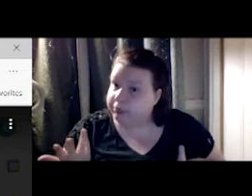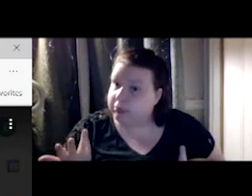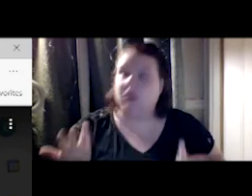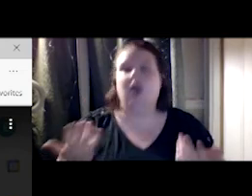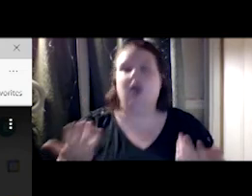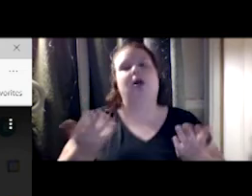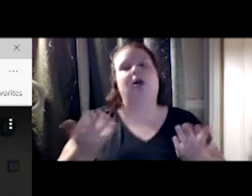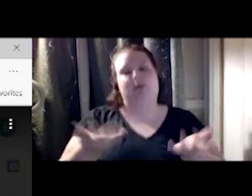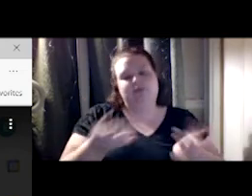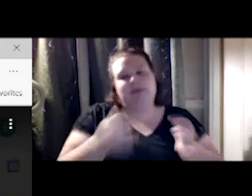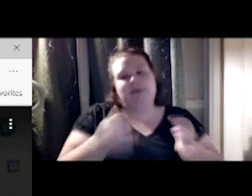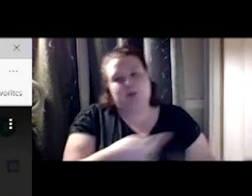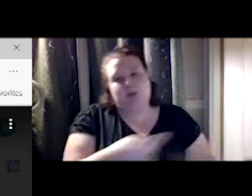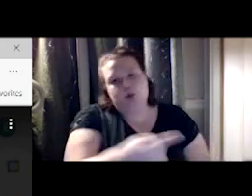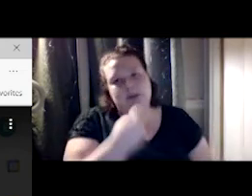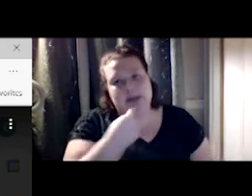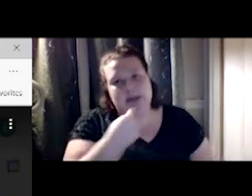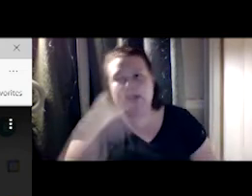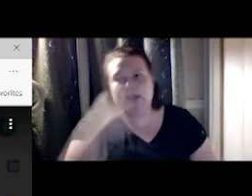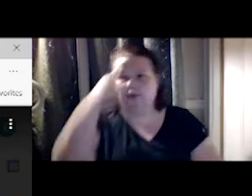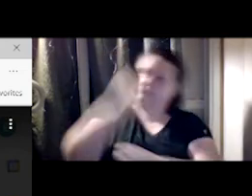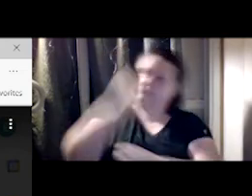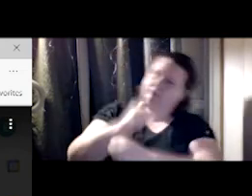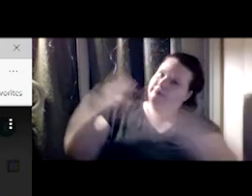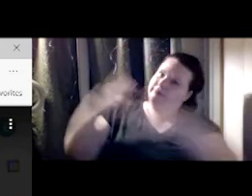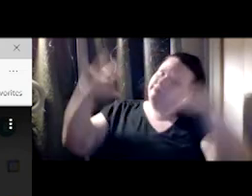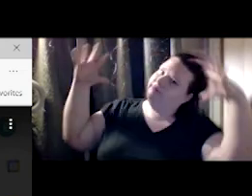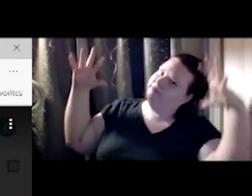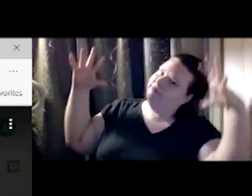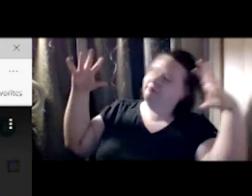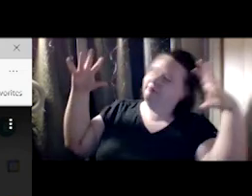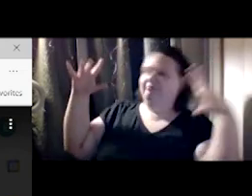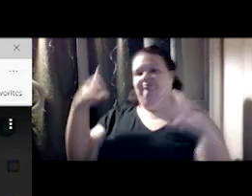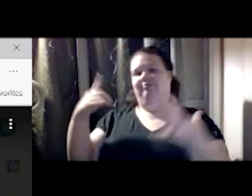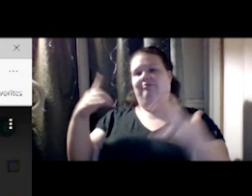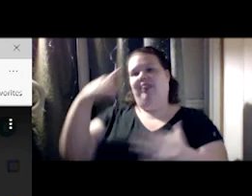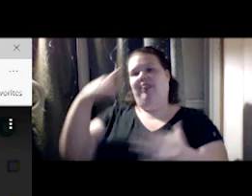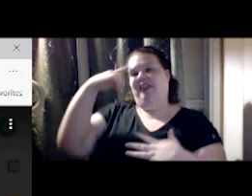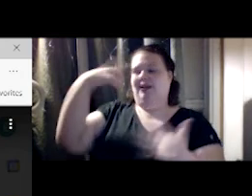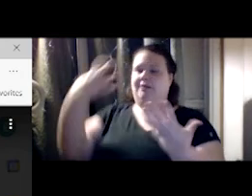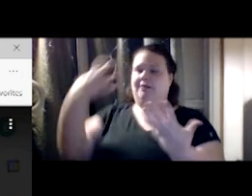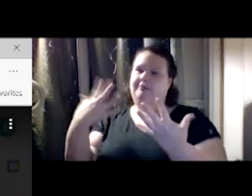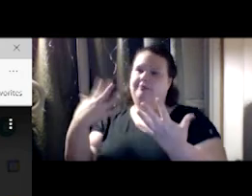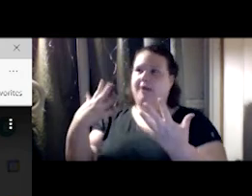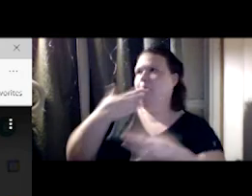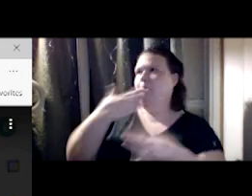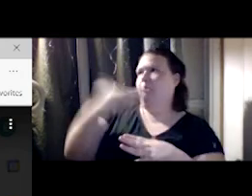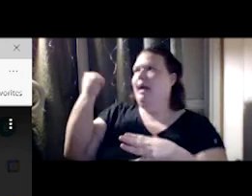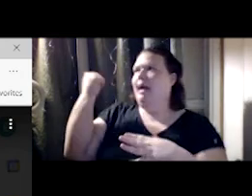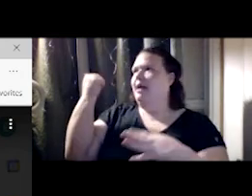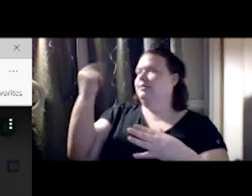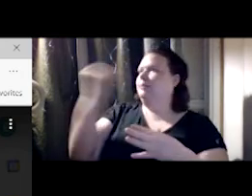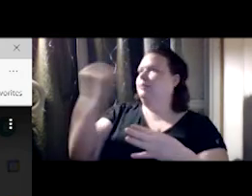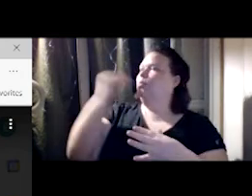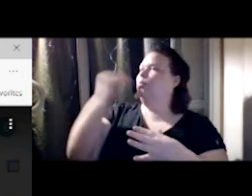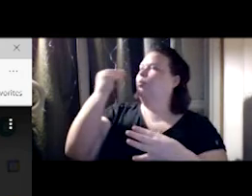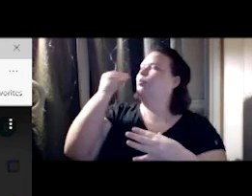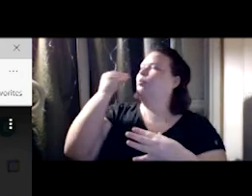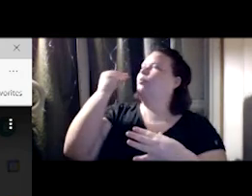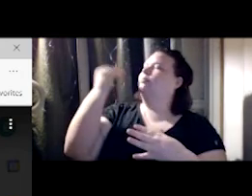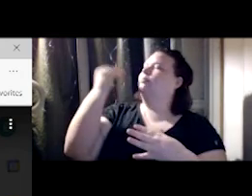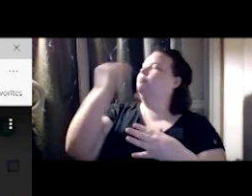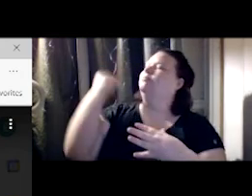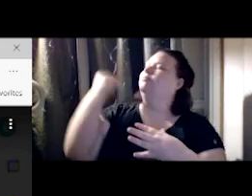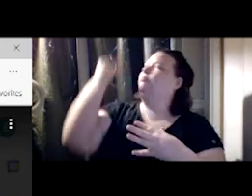we're dreaming big and we're looking at the shiny Cadillac. But you know, what can we do? And then based on what we discover at that